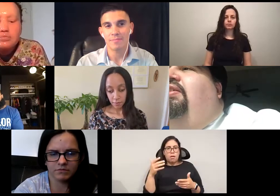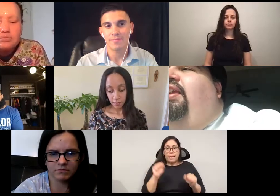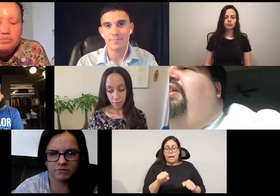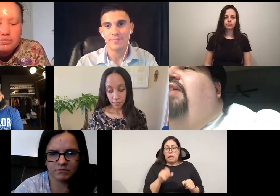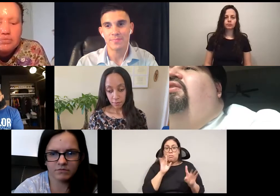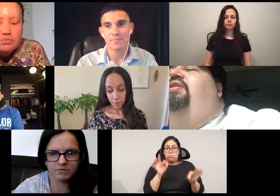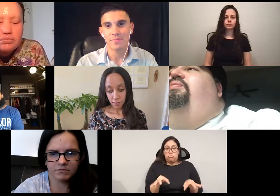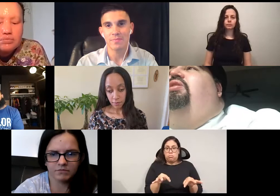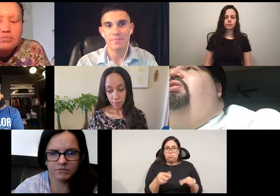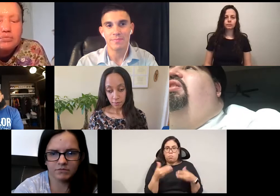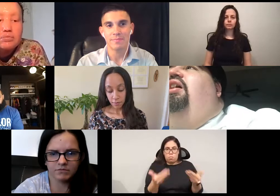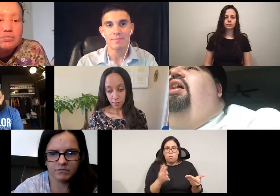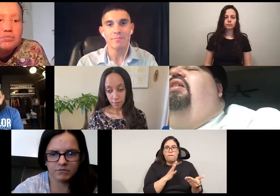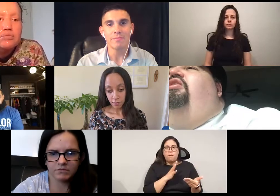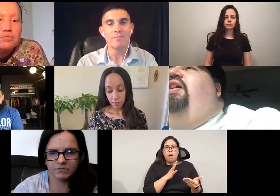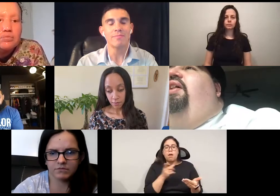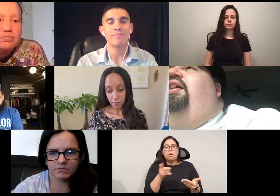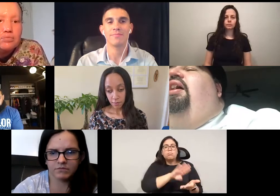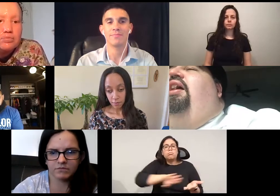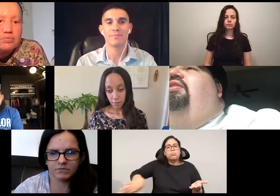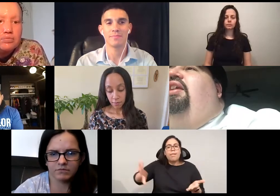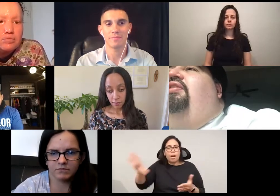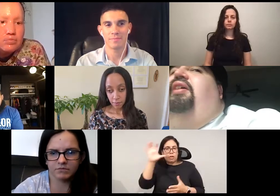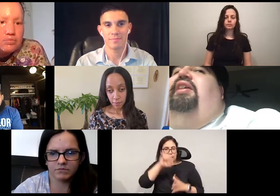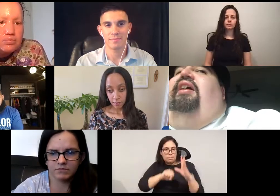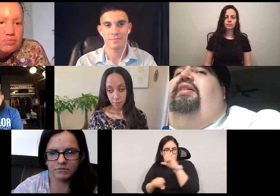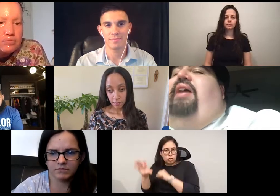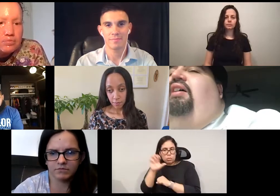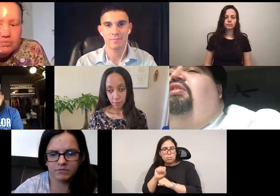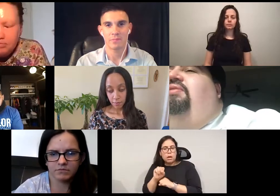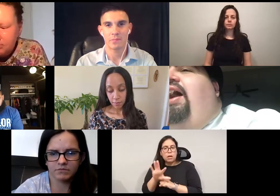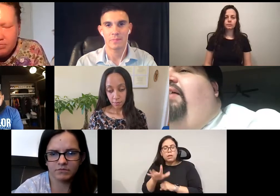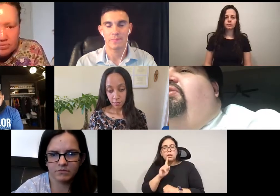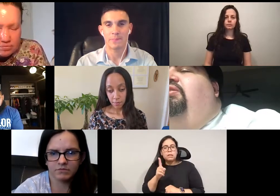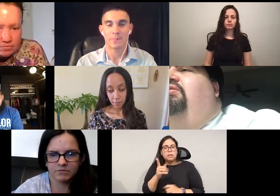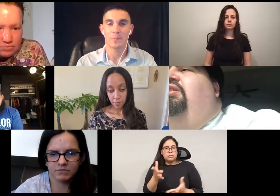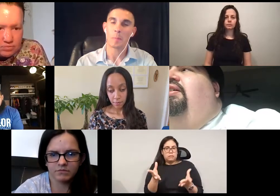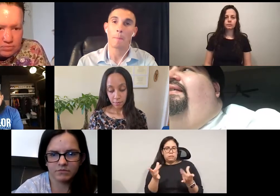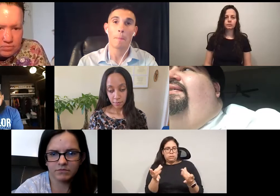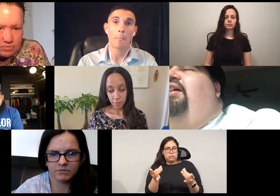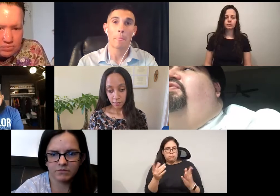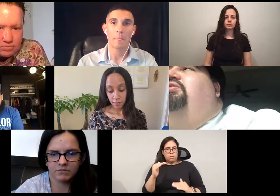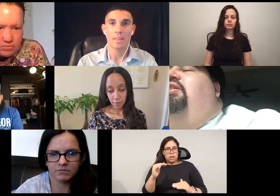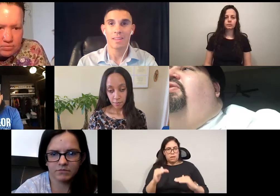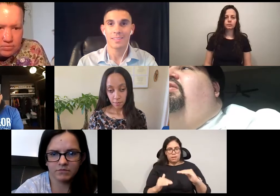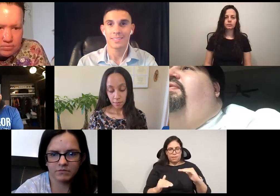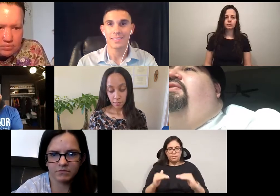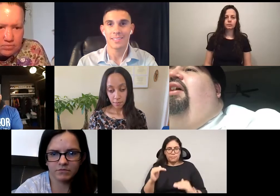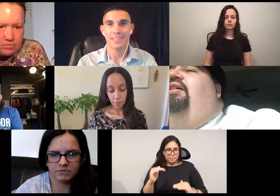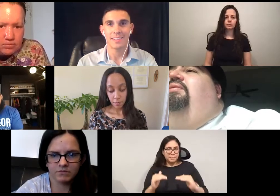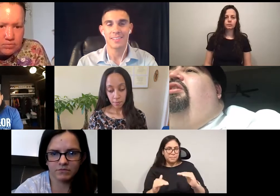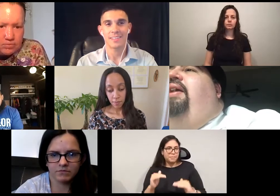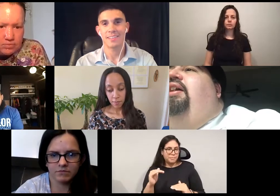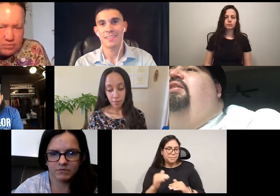decide to set aside their assumptions. So I think it is a really delicate balance. We have to, unfortunately, those of